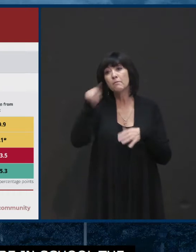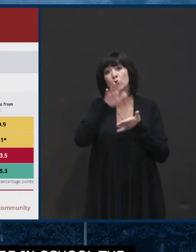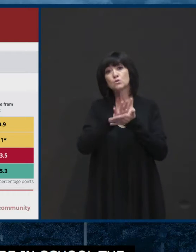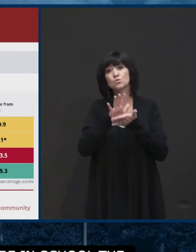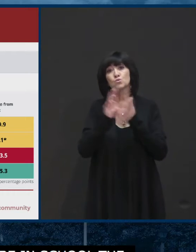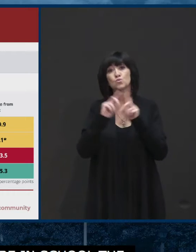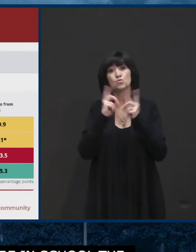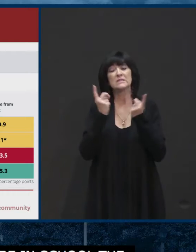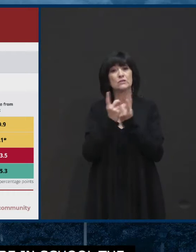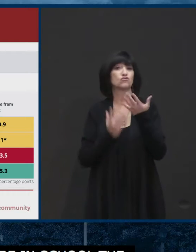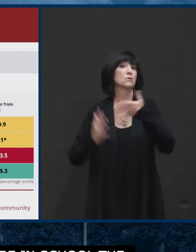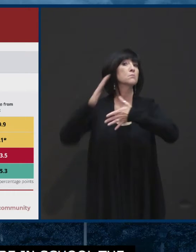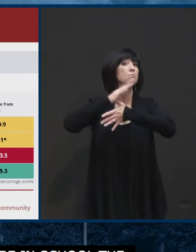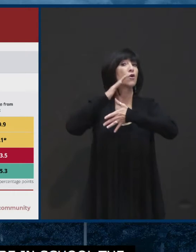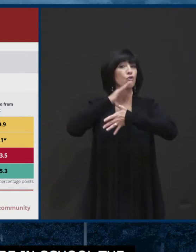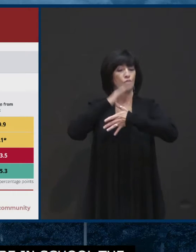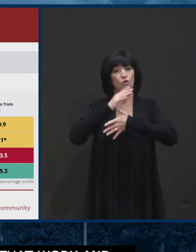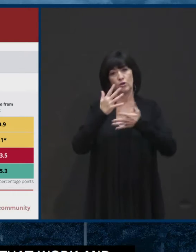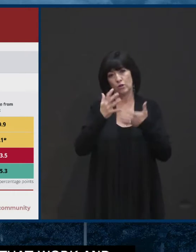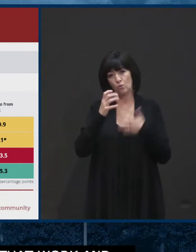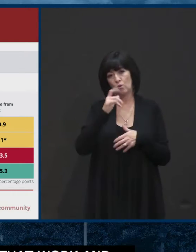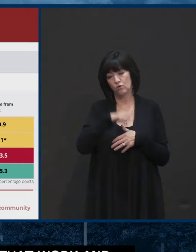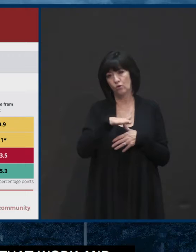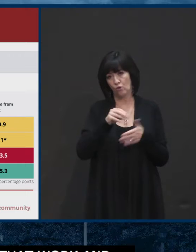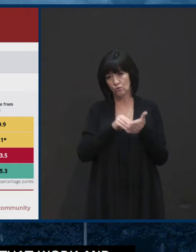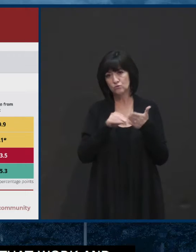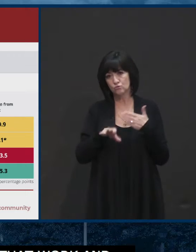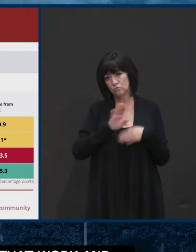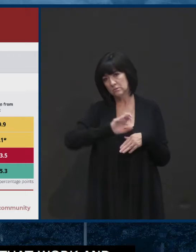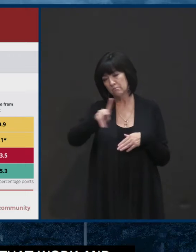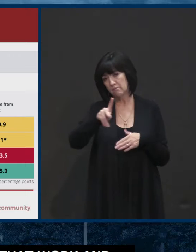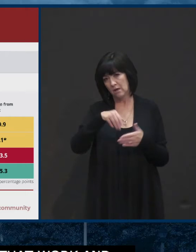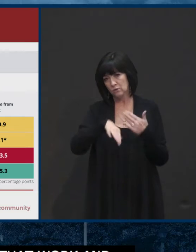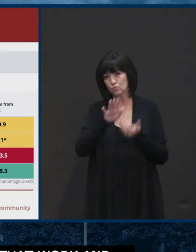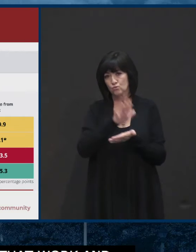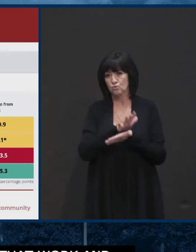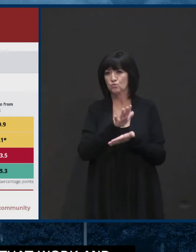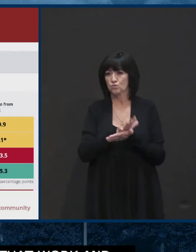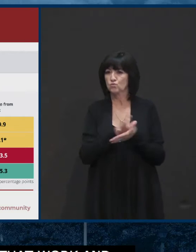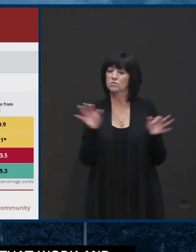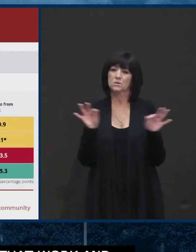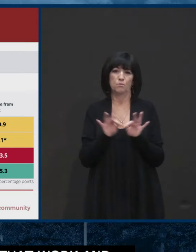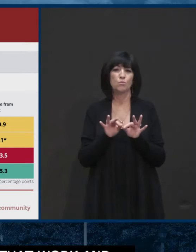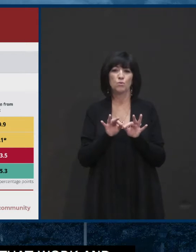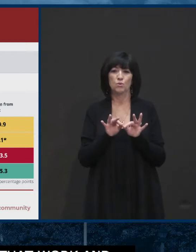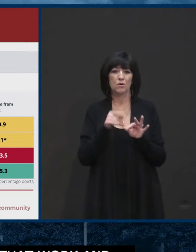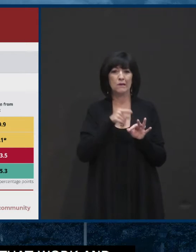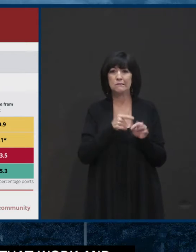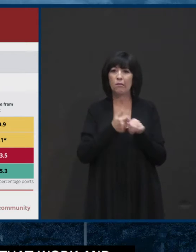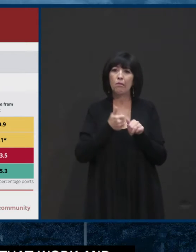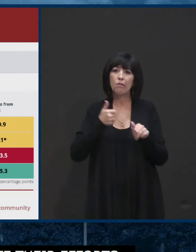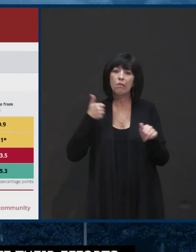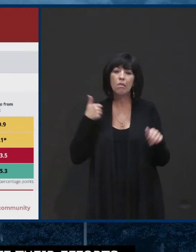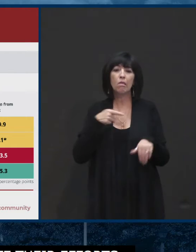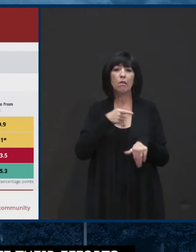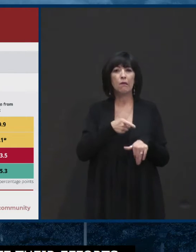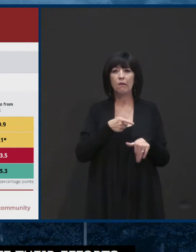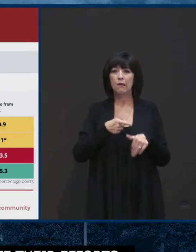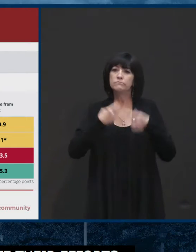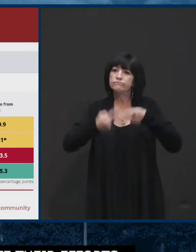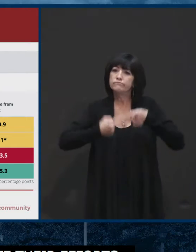and we appreciate their efforts. These data and the expanded data dashboard, if you will, with the